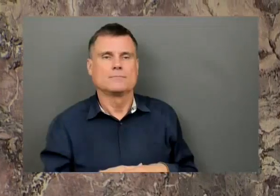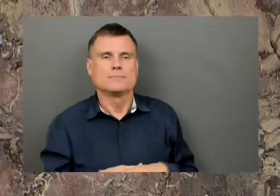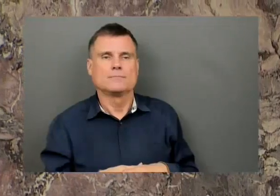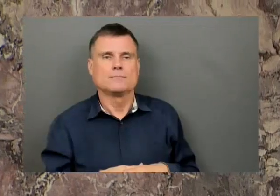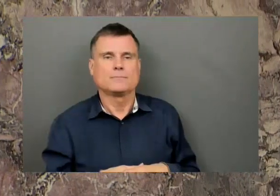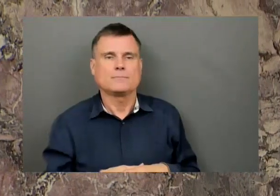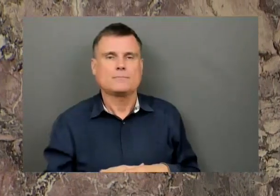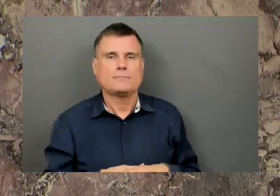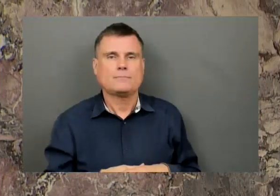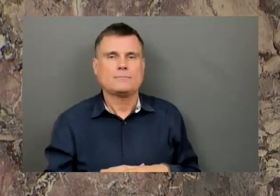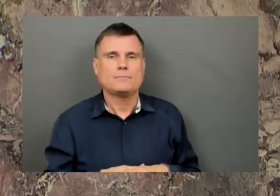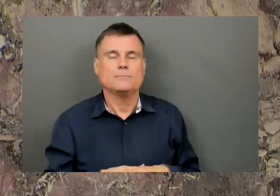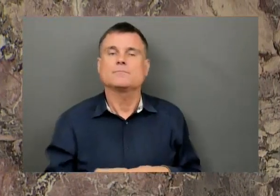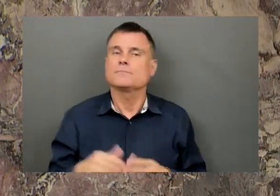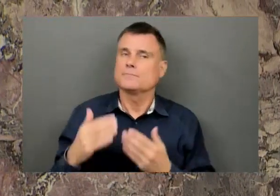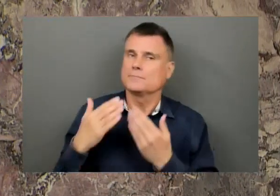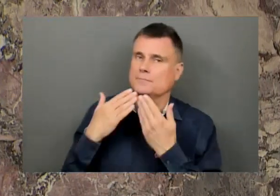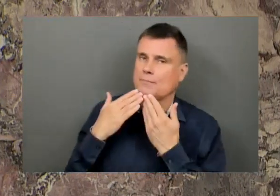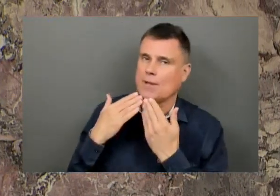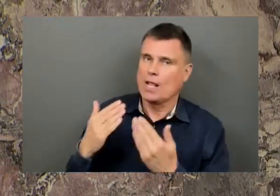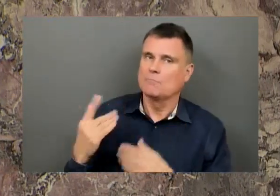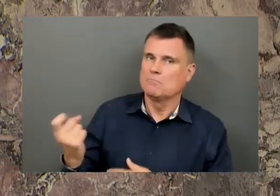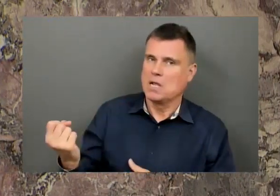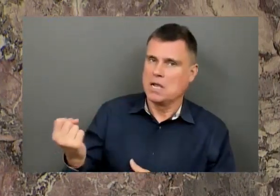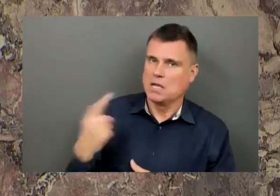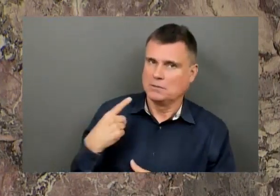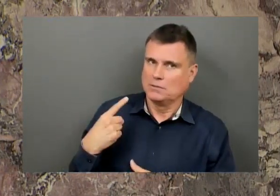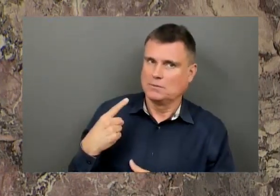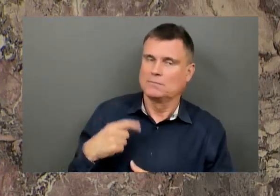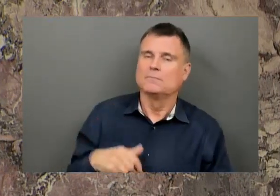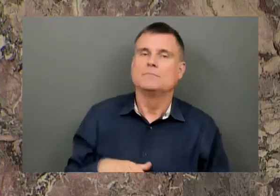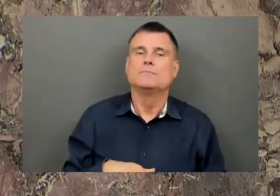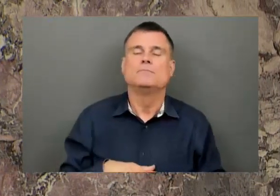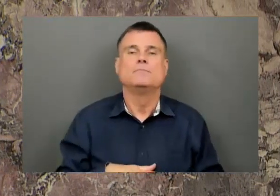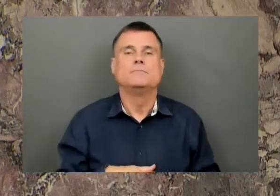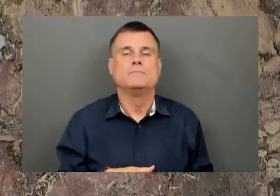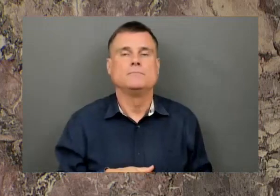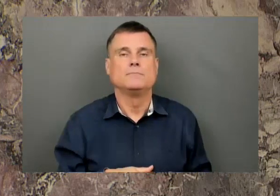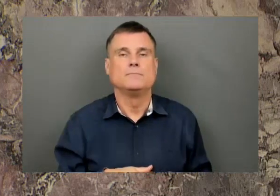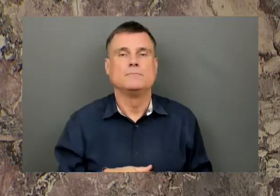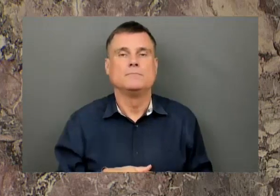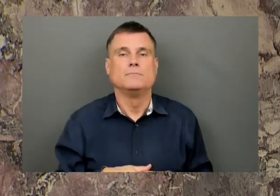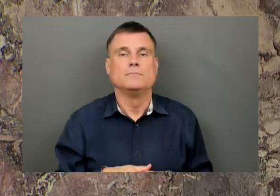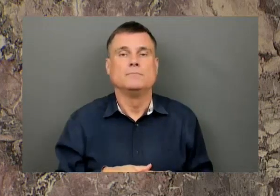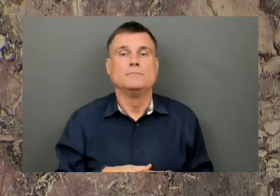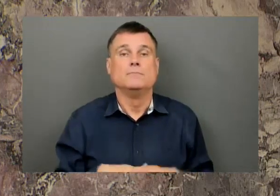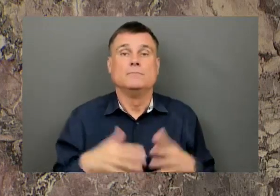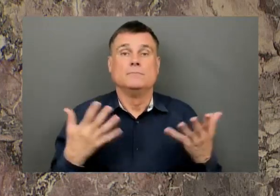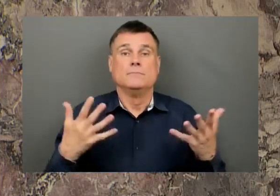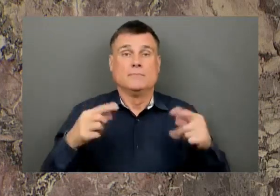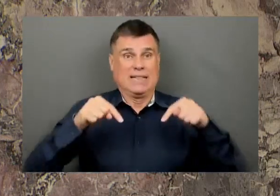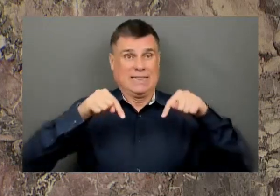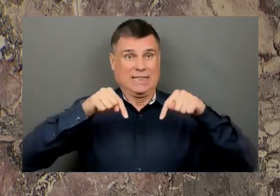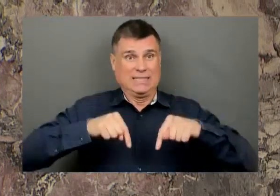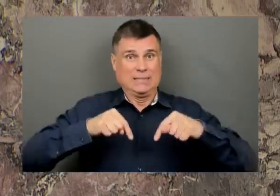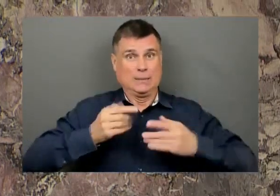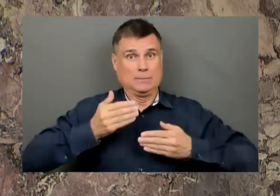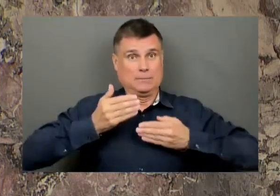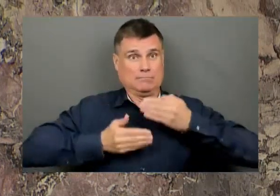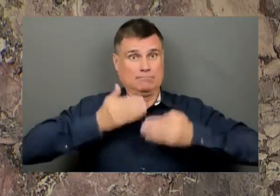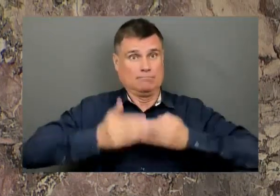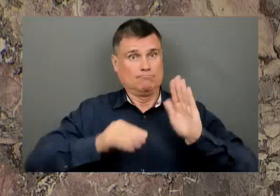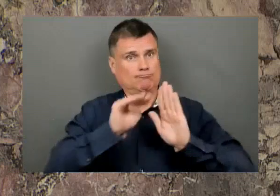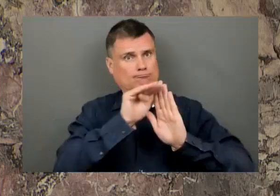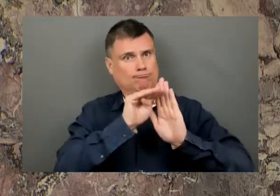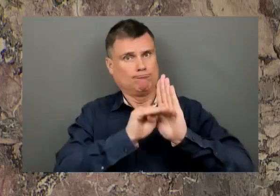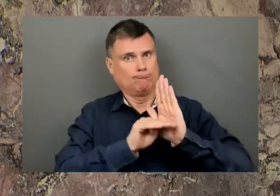member for the question, the number of steps that our government has taken to address the question of emissions from